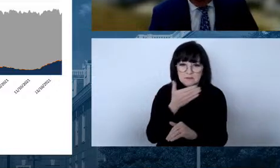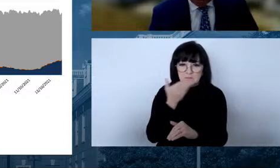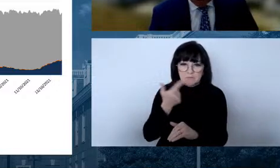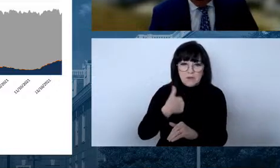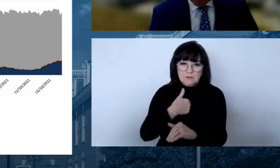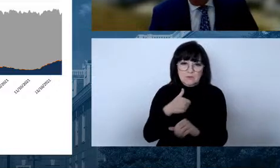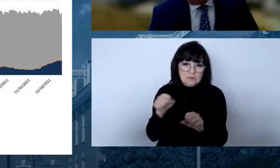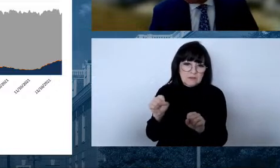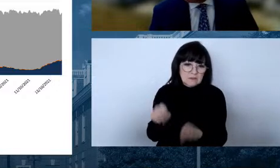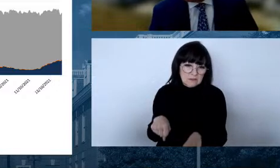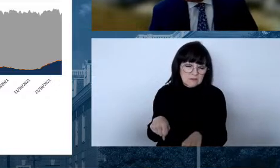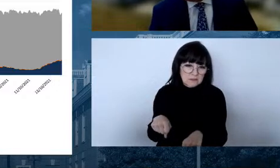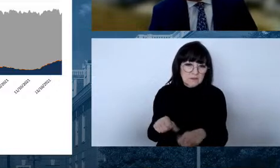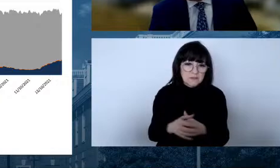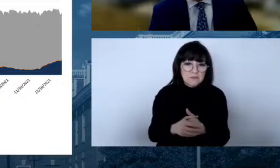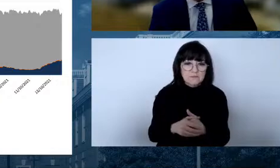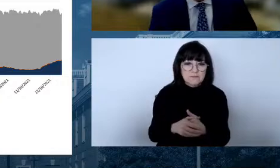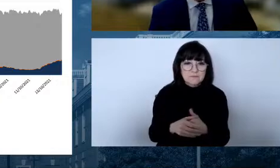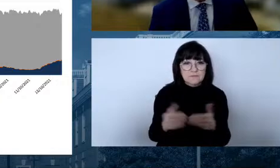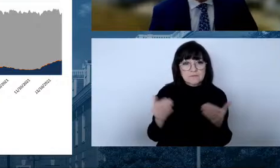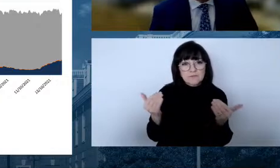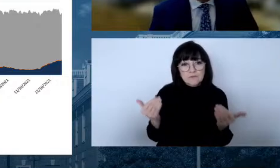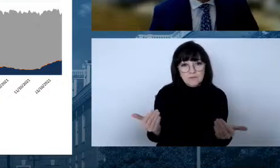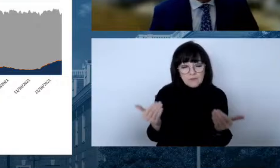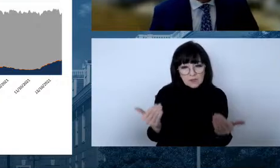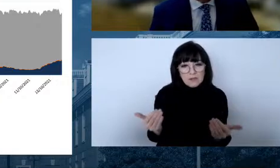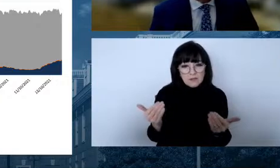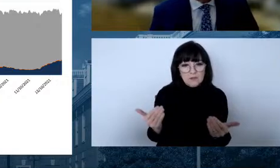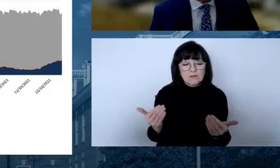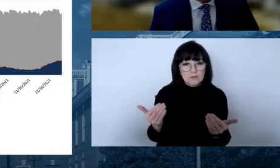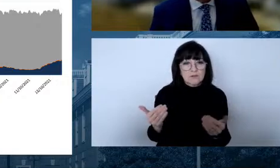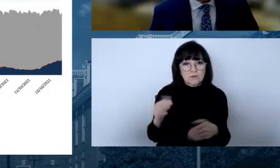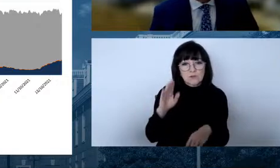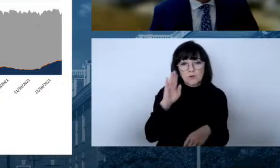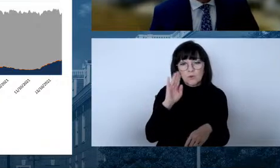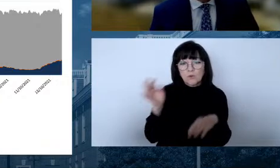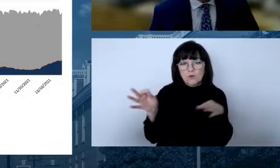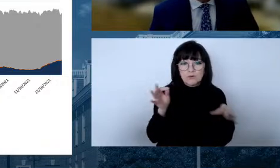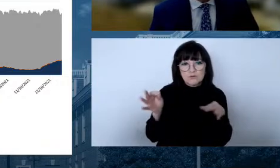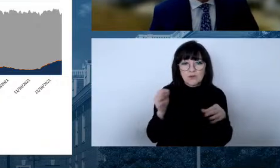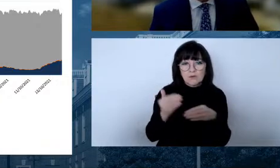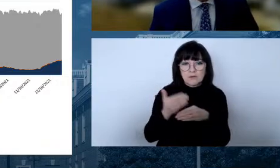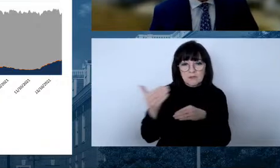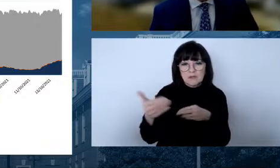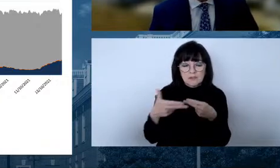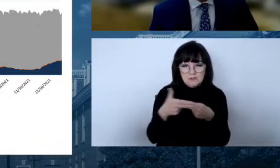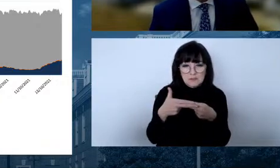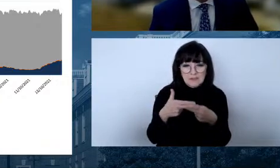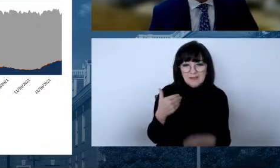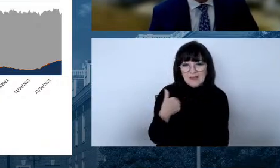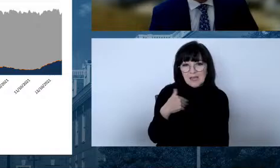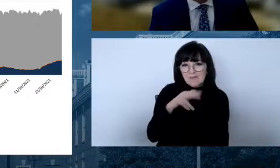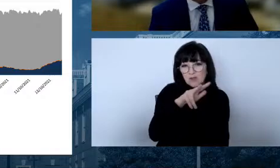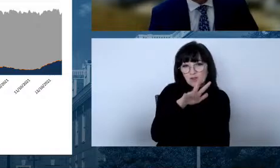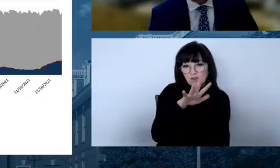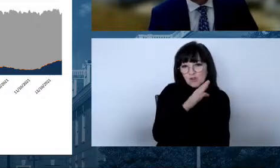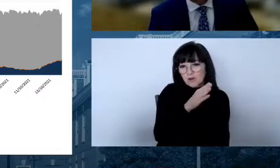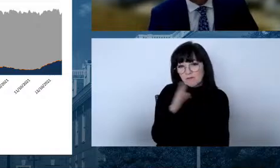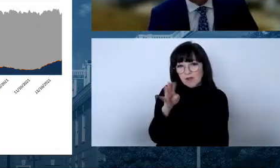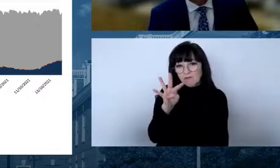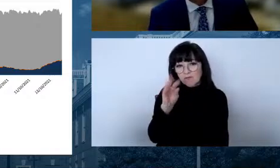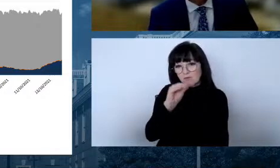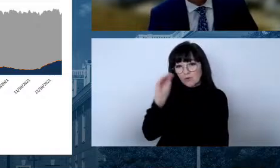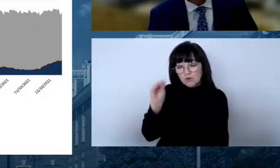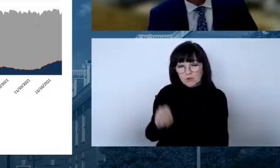We have currently, and I'll talk about this on the next slide as well, but we have about 35 to 40% of our beds are occupied